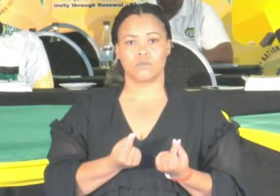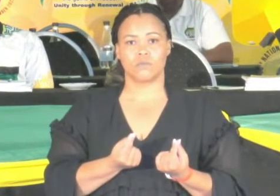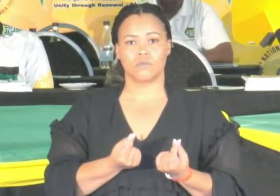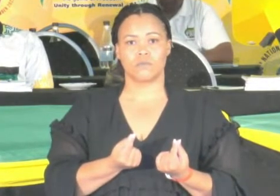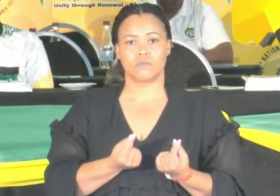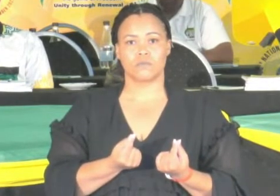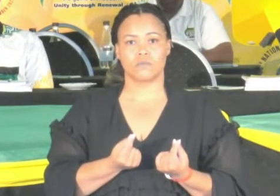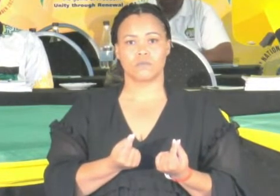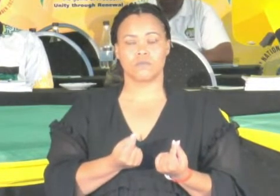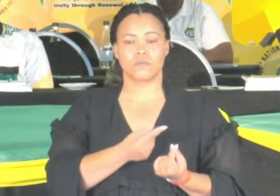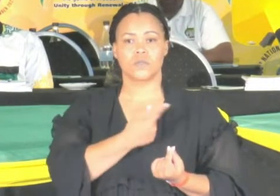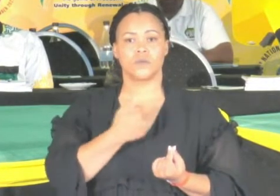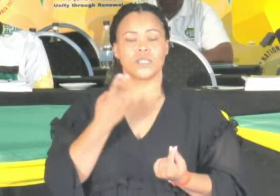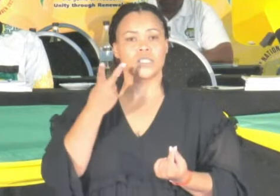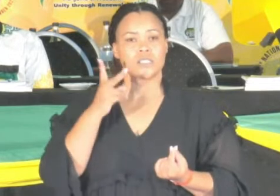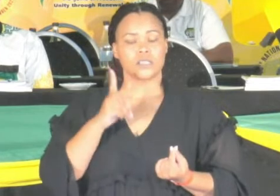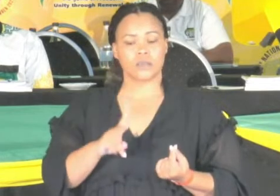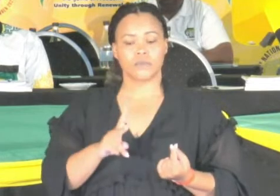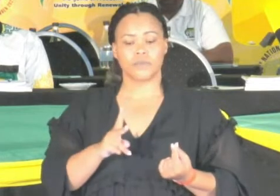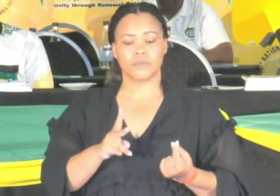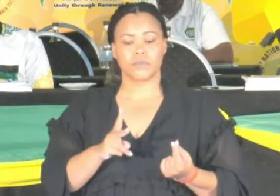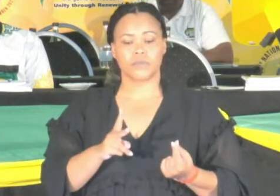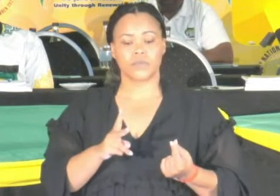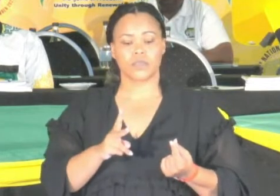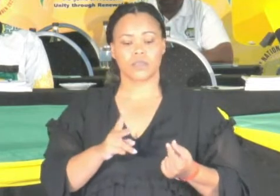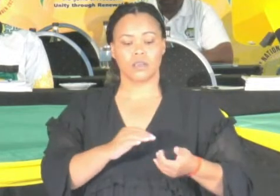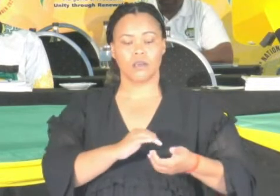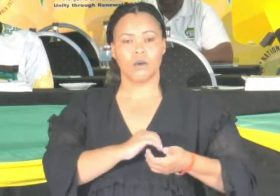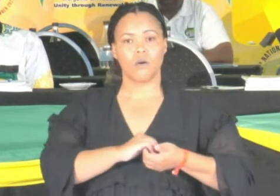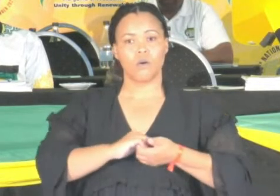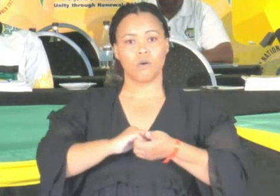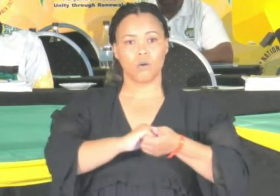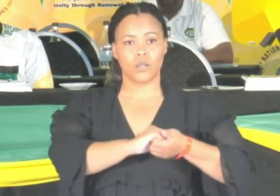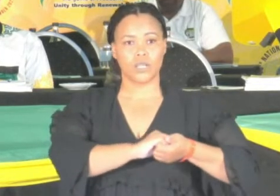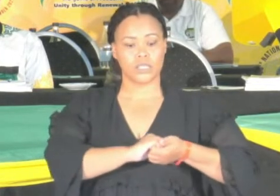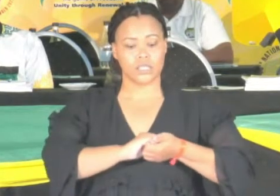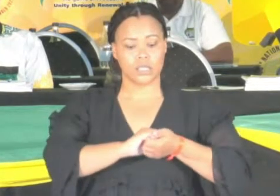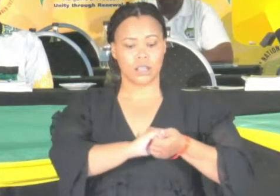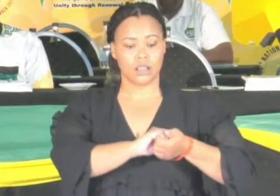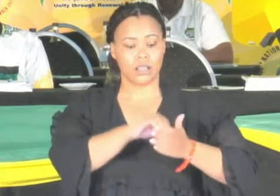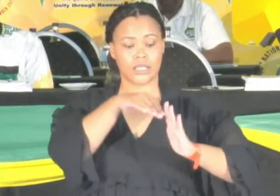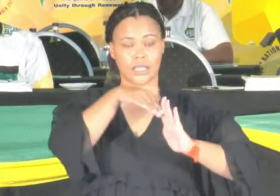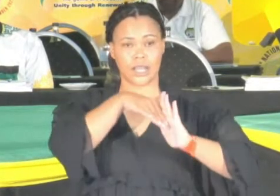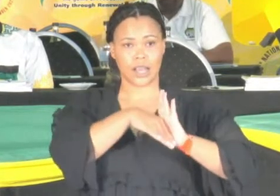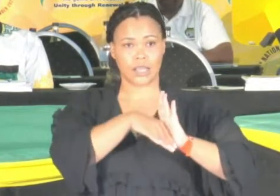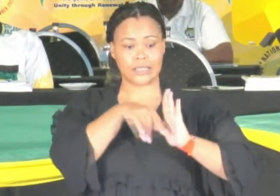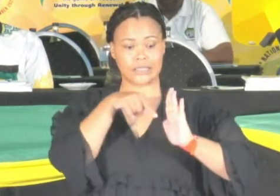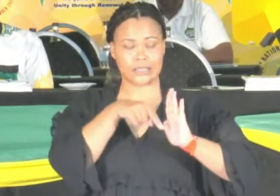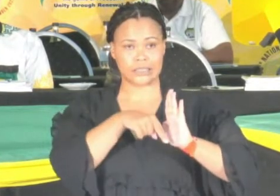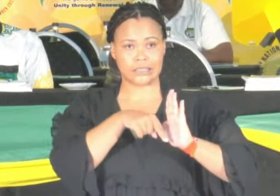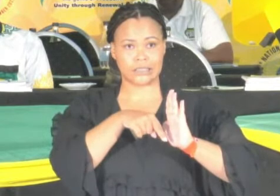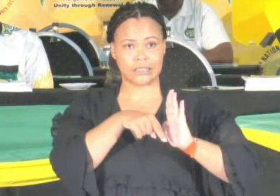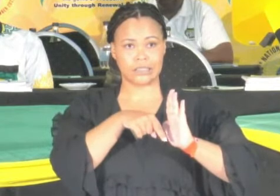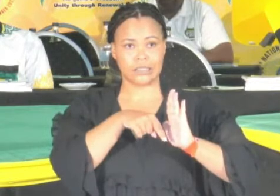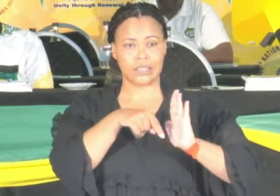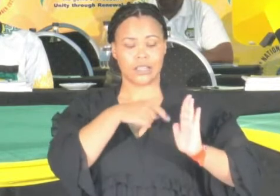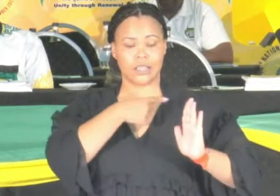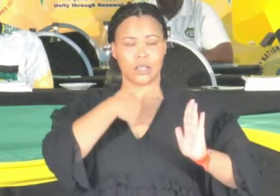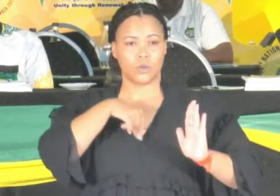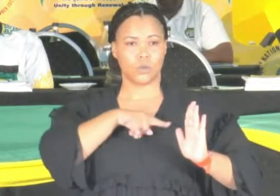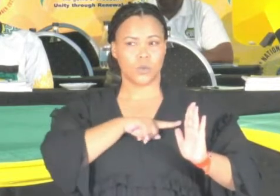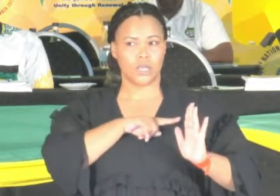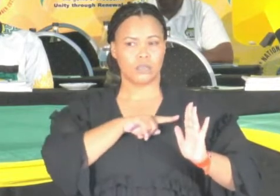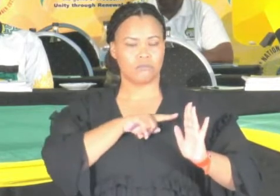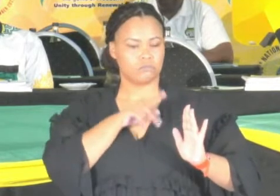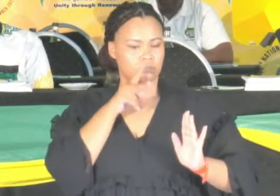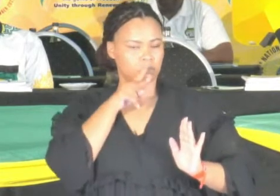to reverse the organizational and electoral decline that we identified when we met in